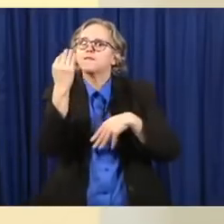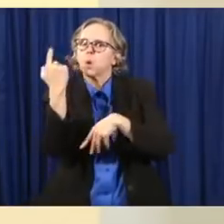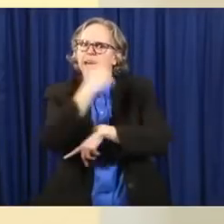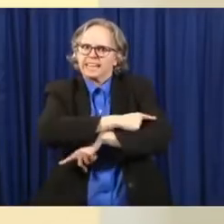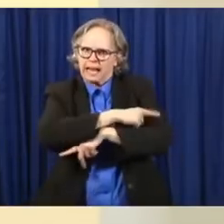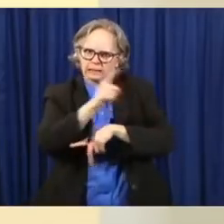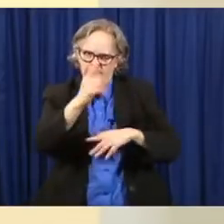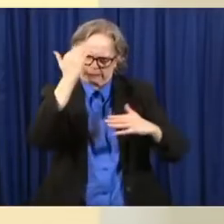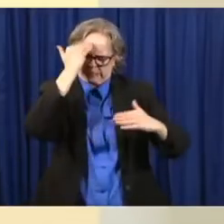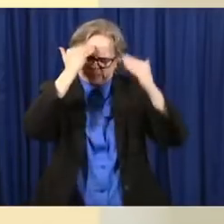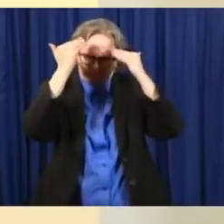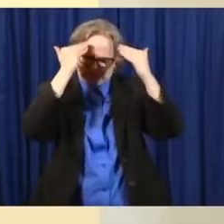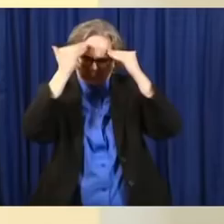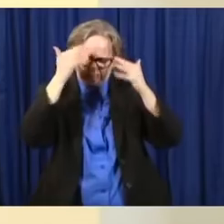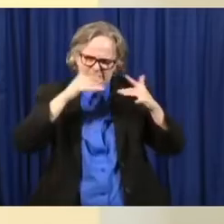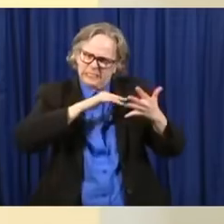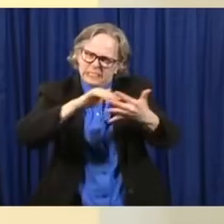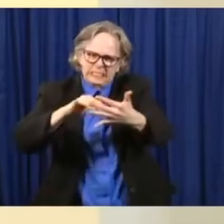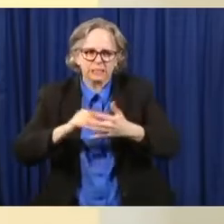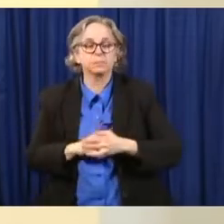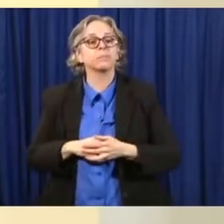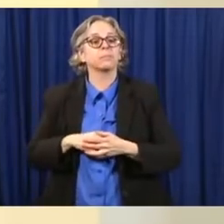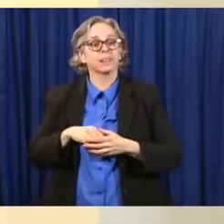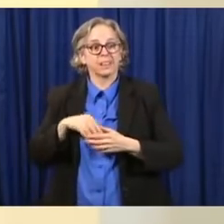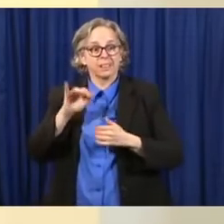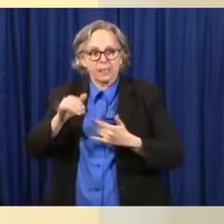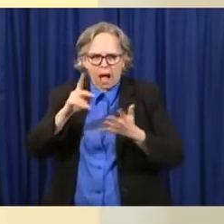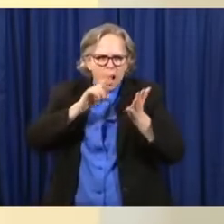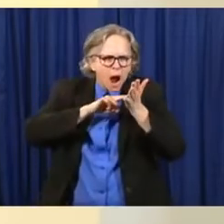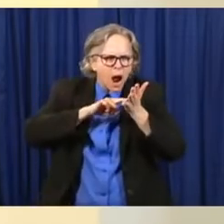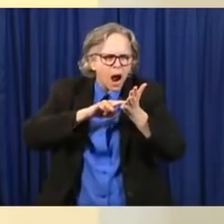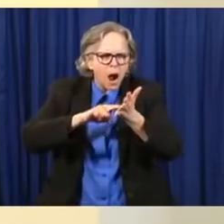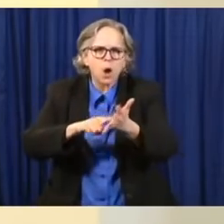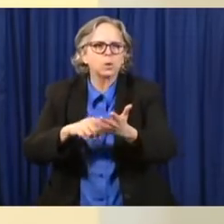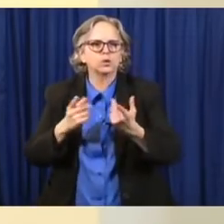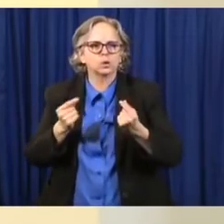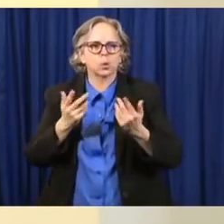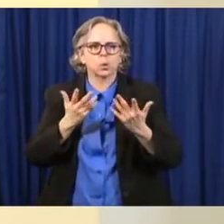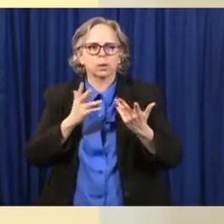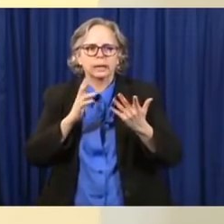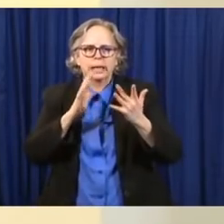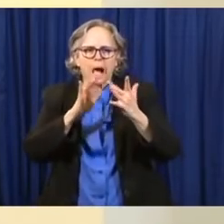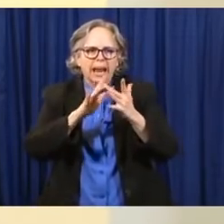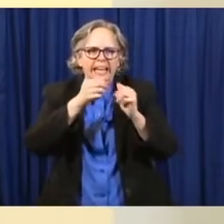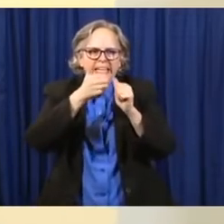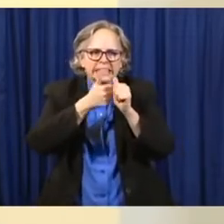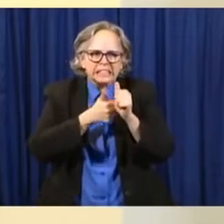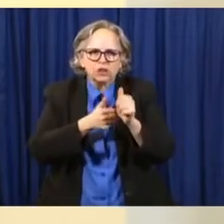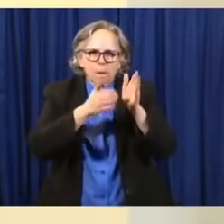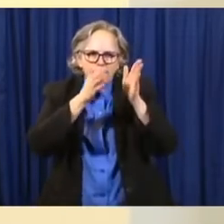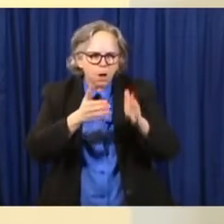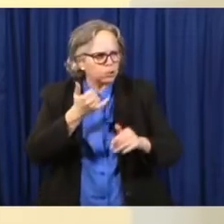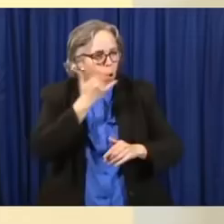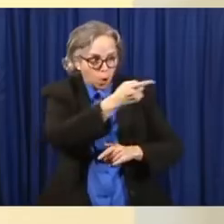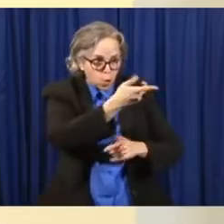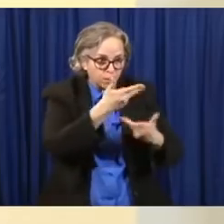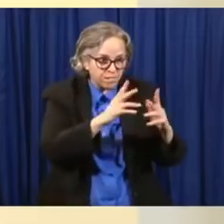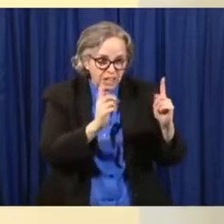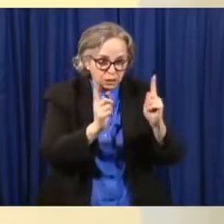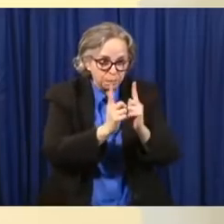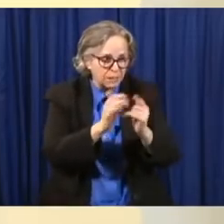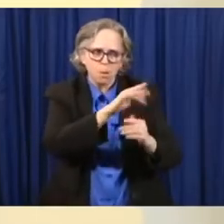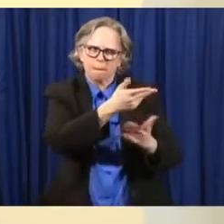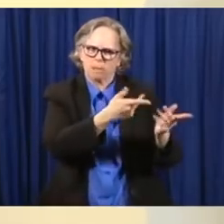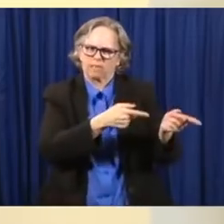then those contact tracers reach out to those people and tell them to quarantine for 14 days. And when we have